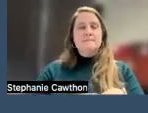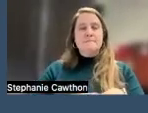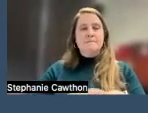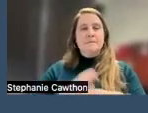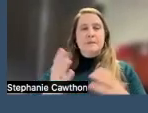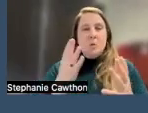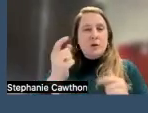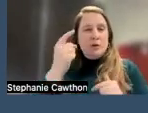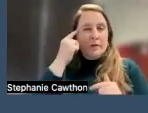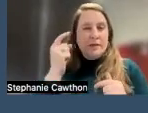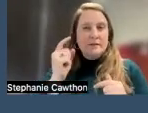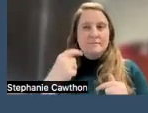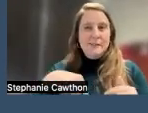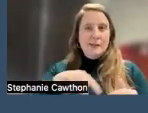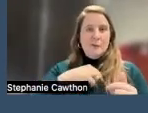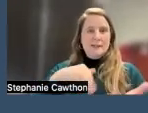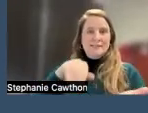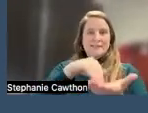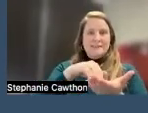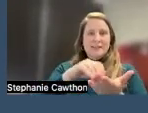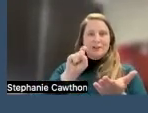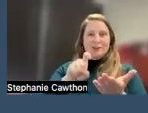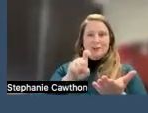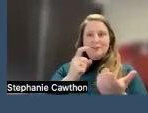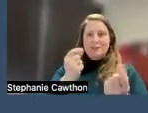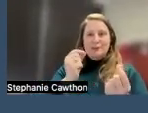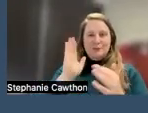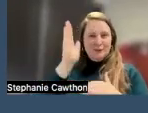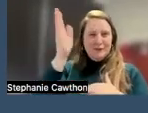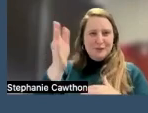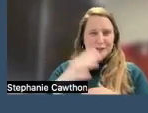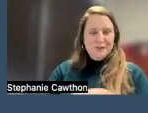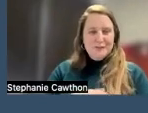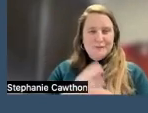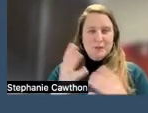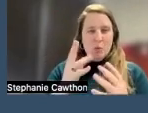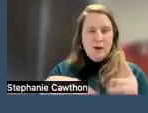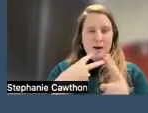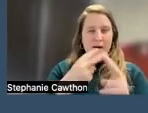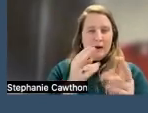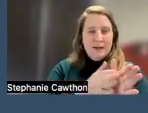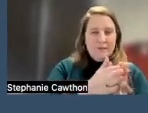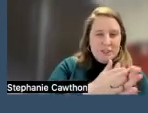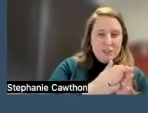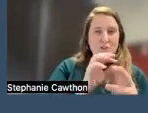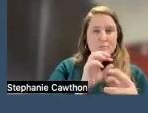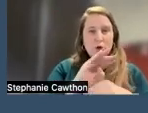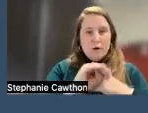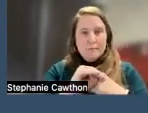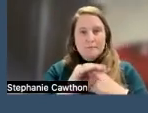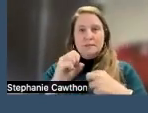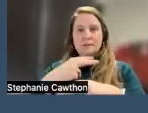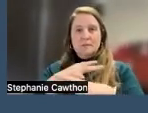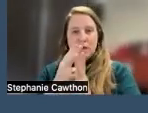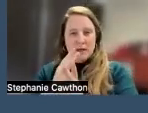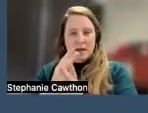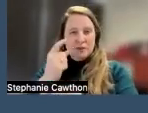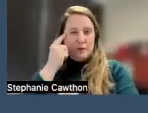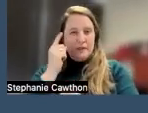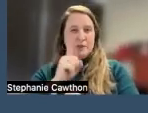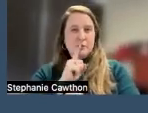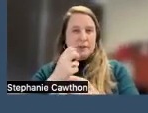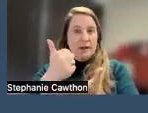area, colleges, universities, on your campuses, and what you think we here at the center should and could do in the future. What sort of